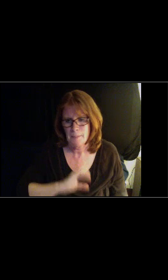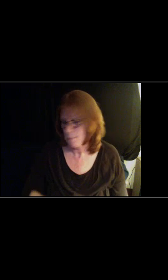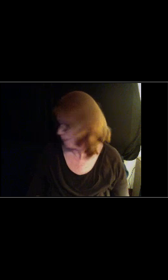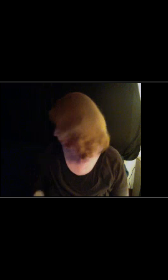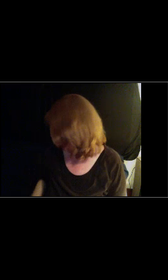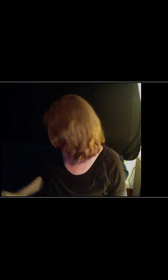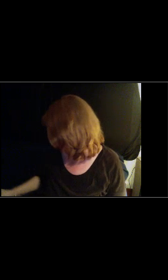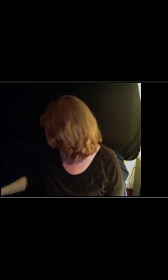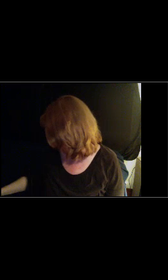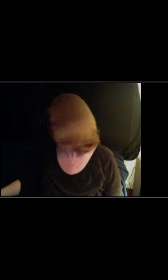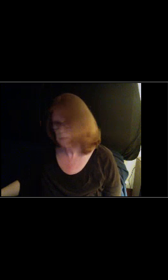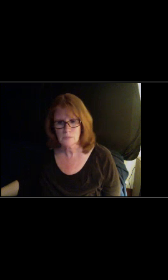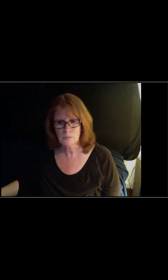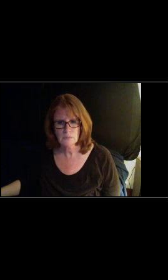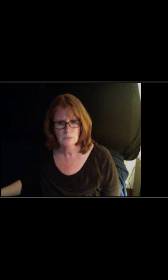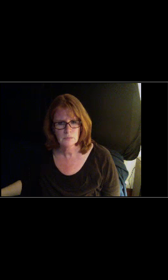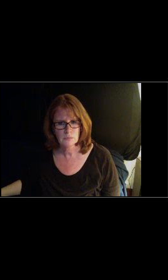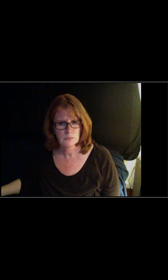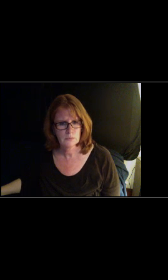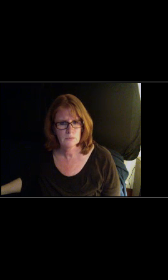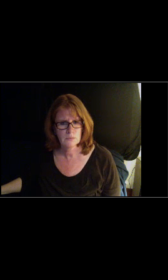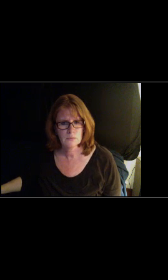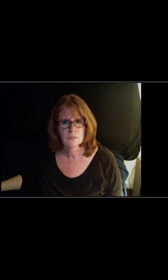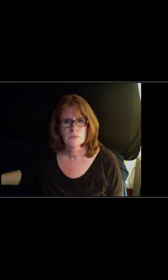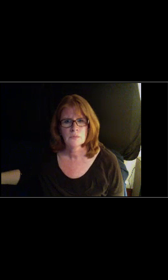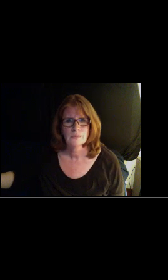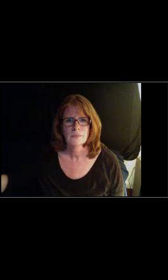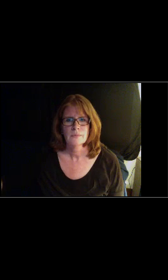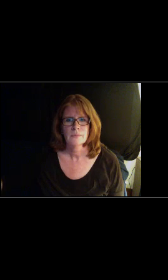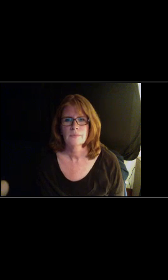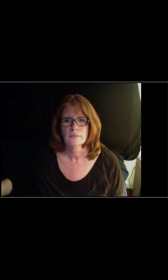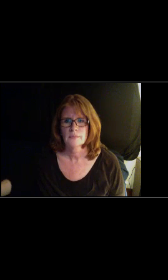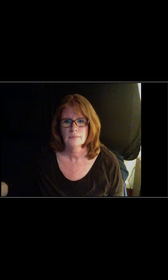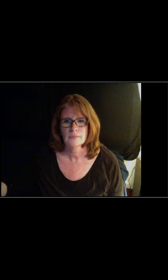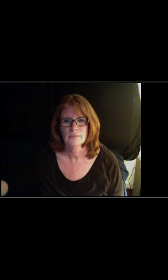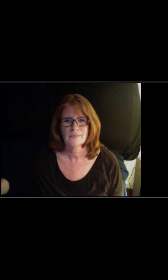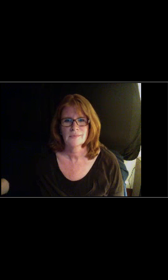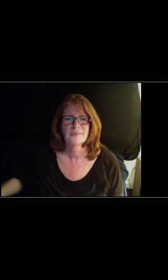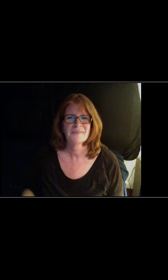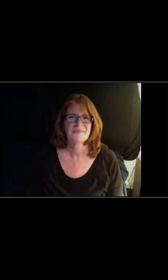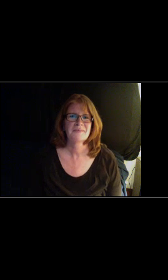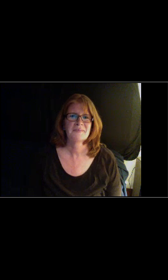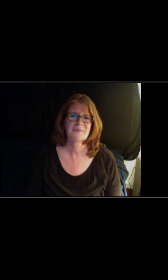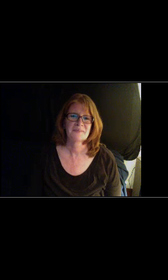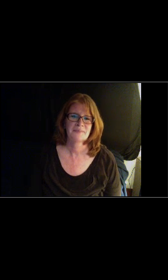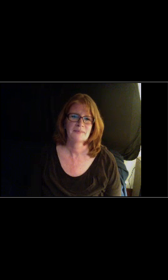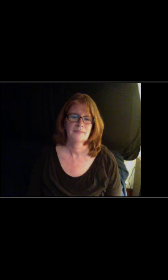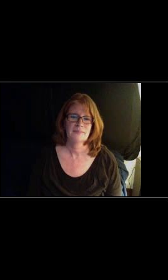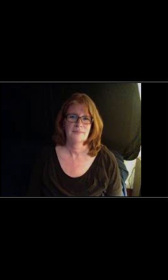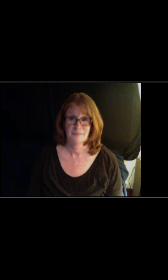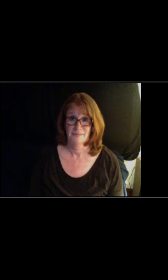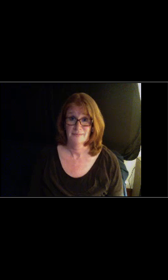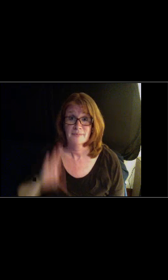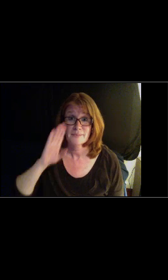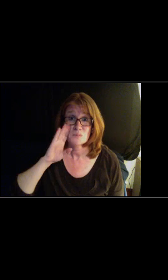But where we start coming about into evaluation and decision making is where we need more strength.